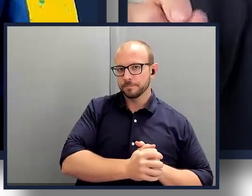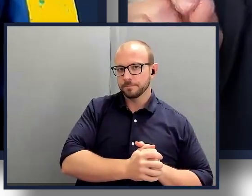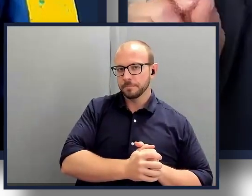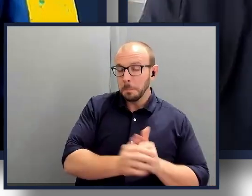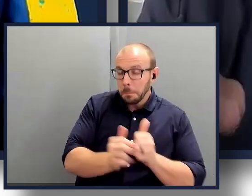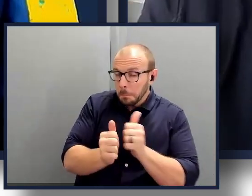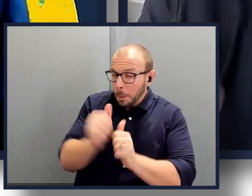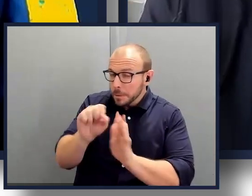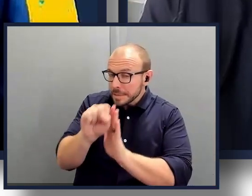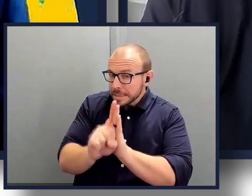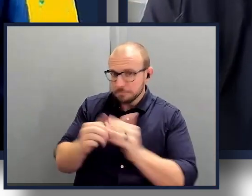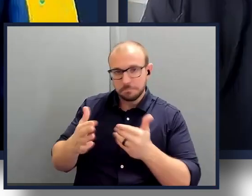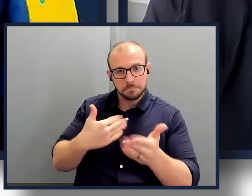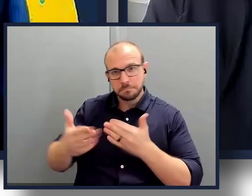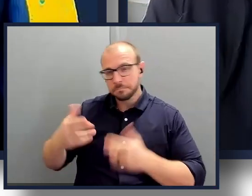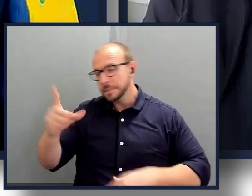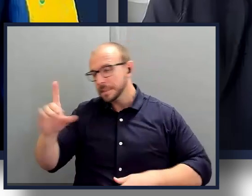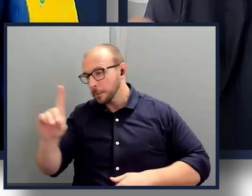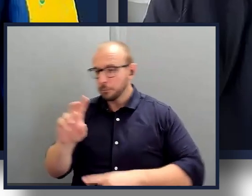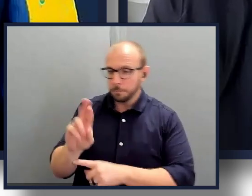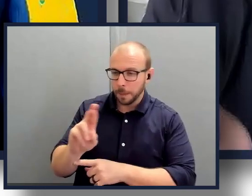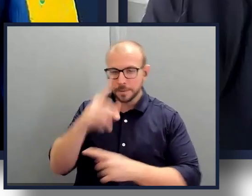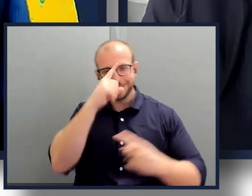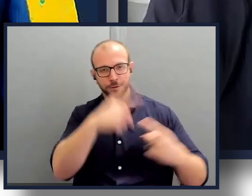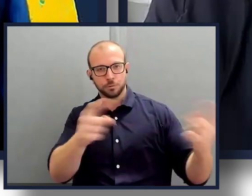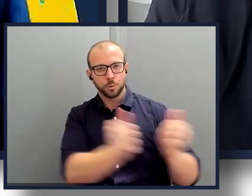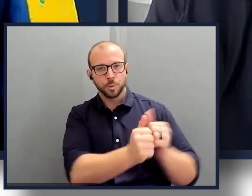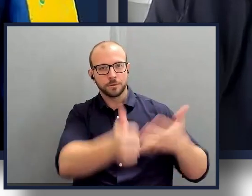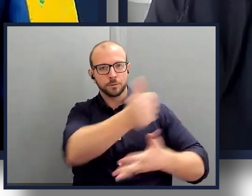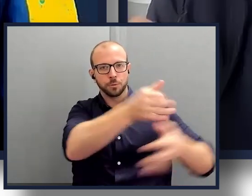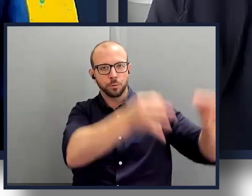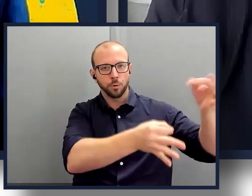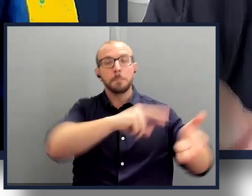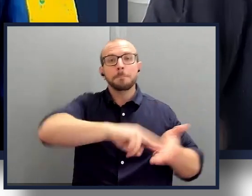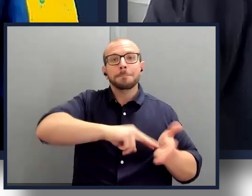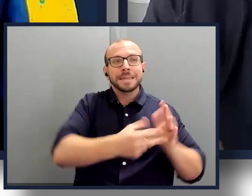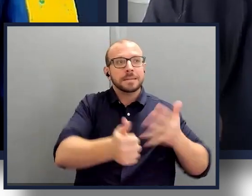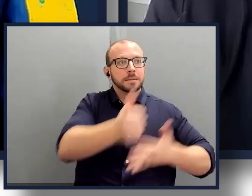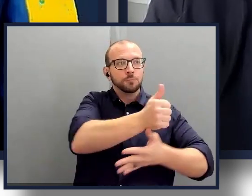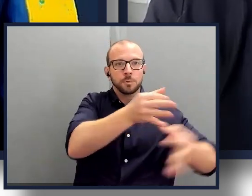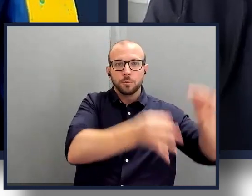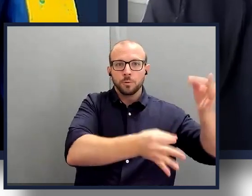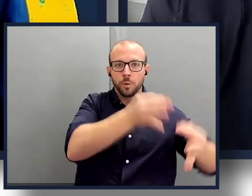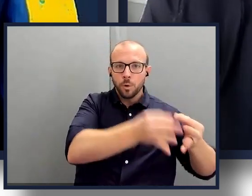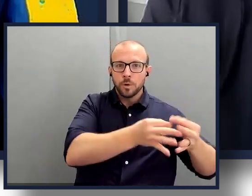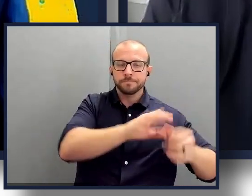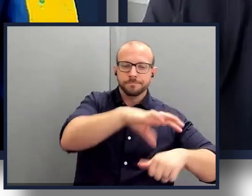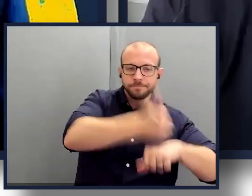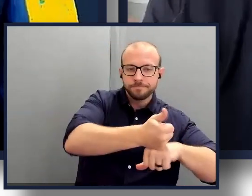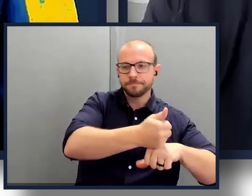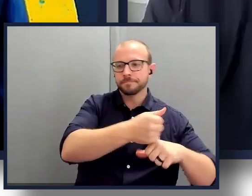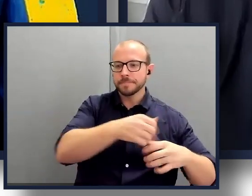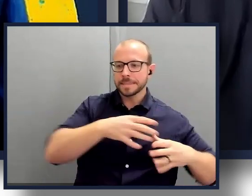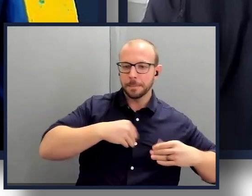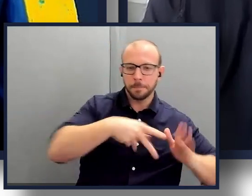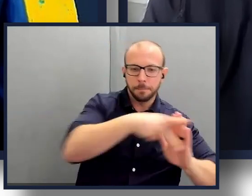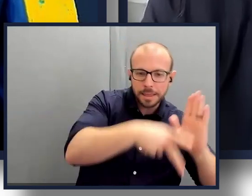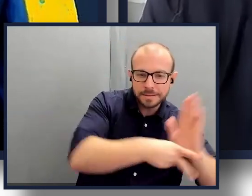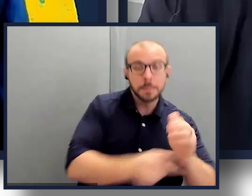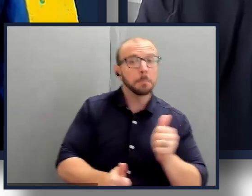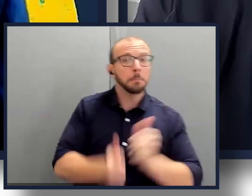And so we have a Supreme Court that is pushing through policies that a majority of Americans do not agree